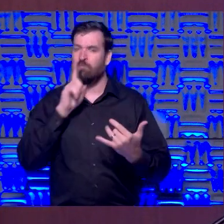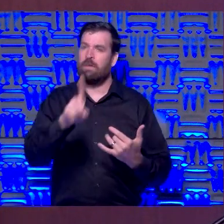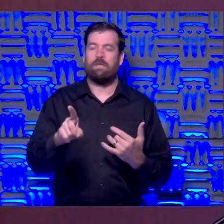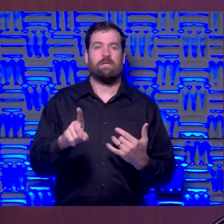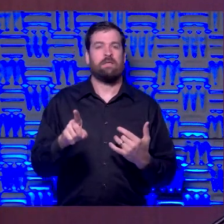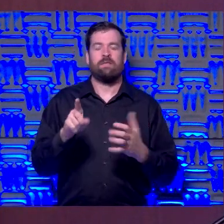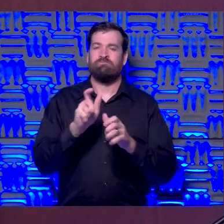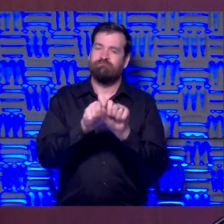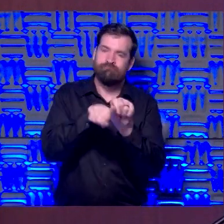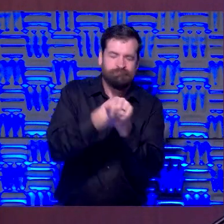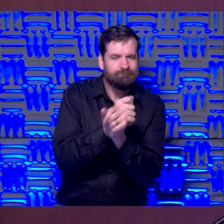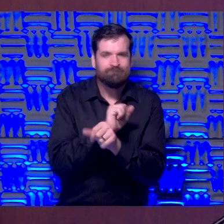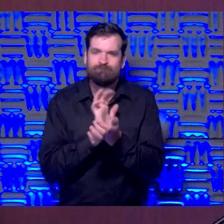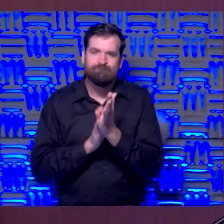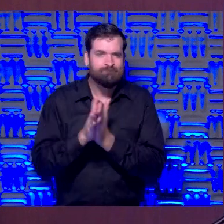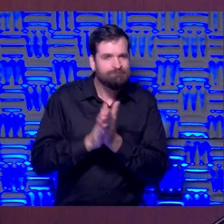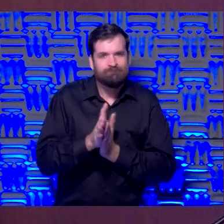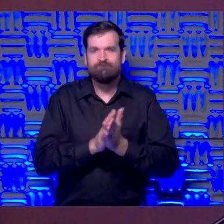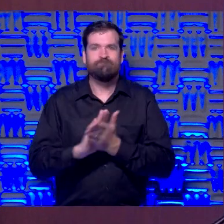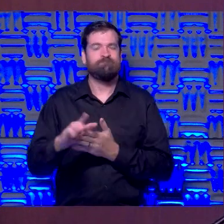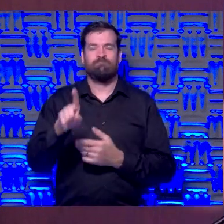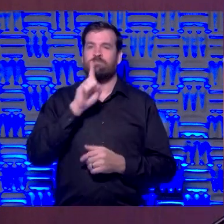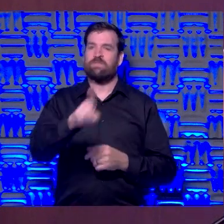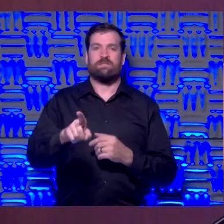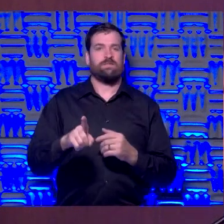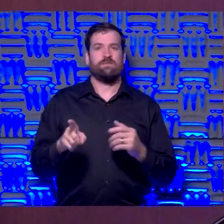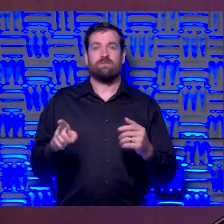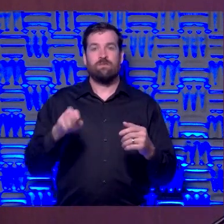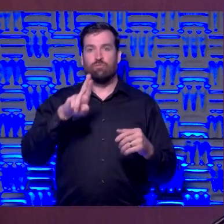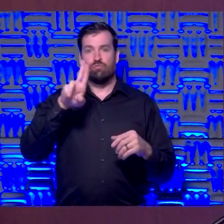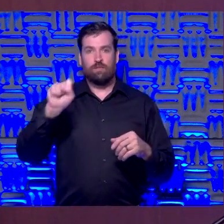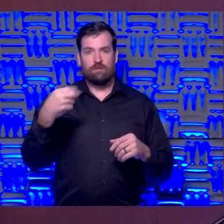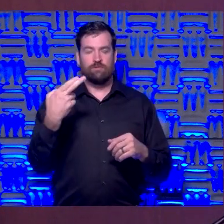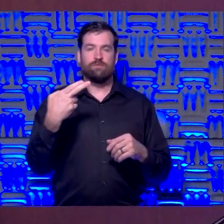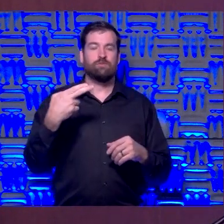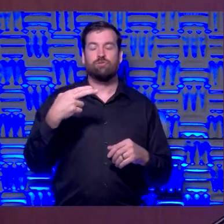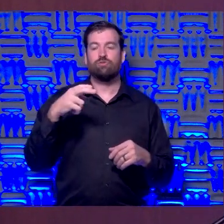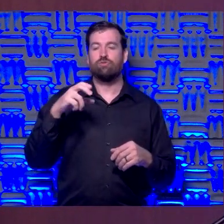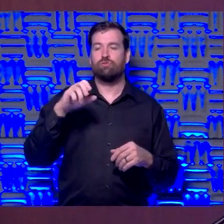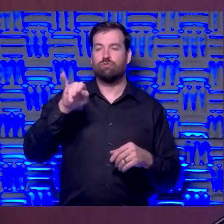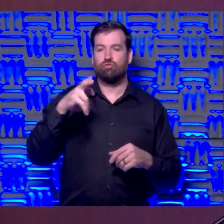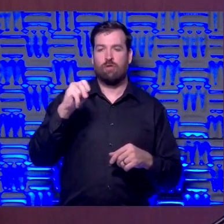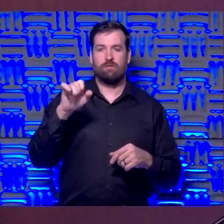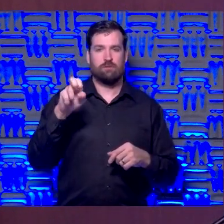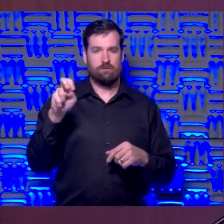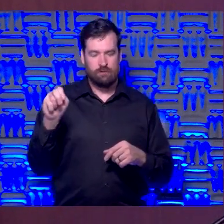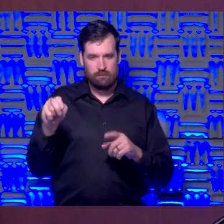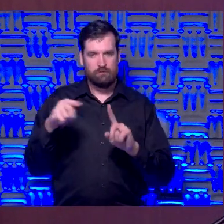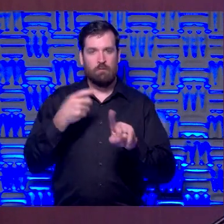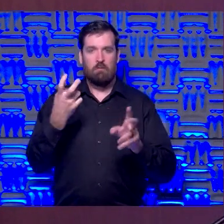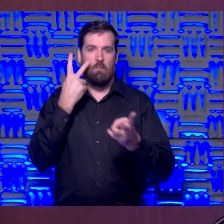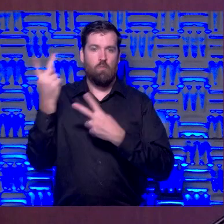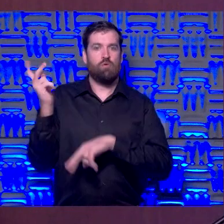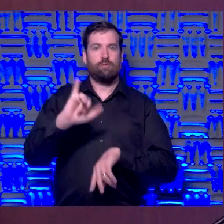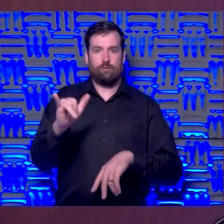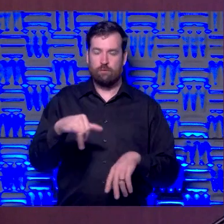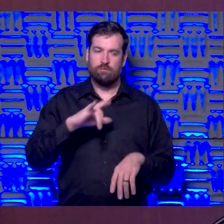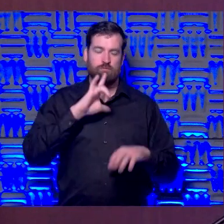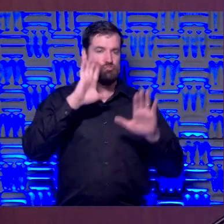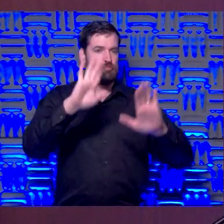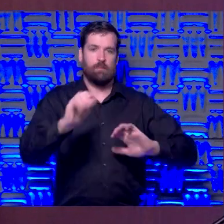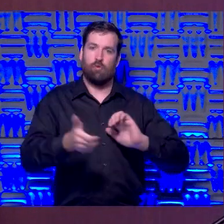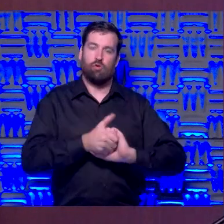and to help us get to this point. And Russ Johnson over at Lawrence Memorial has He's been a been great great. partner Yeah, as well. he's been great. And he's going to, I think,